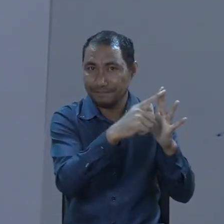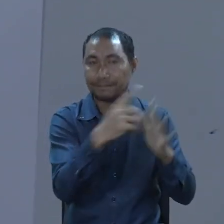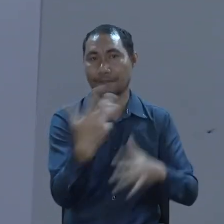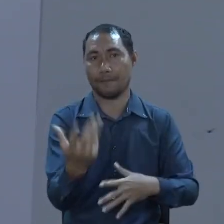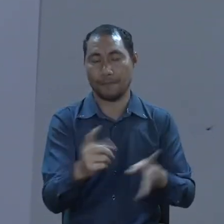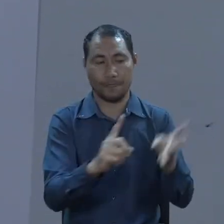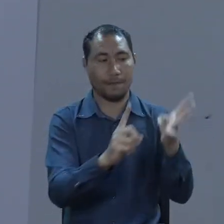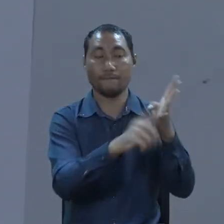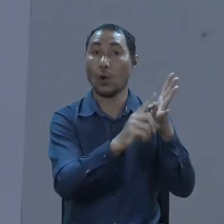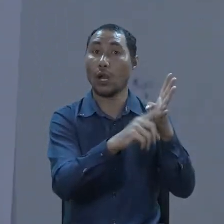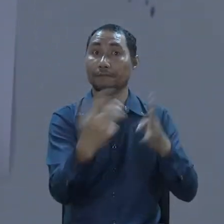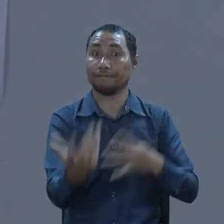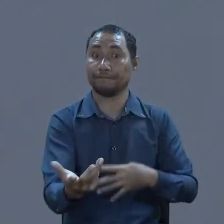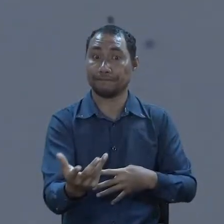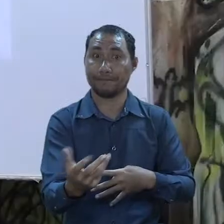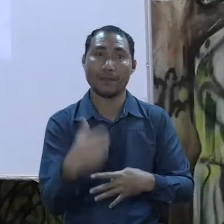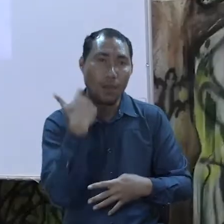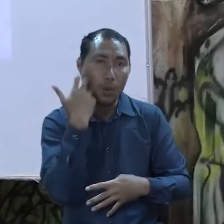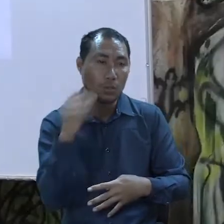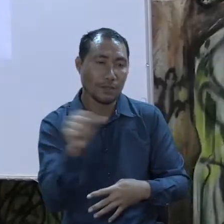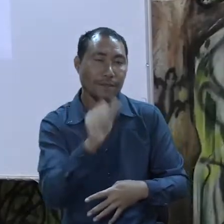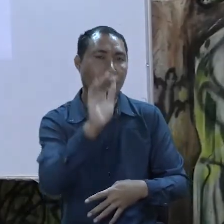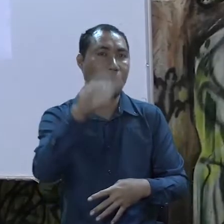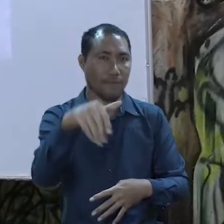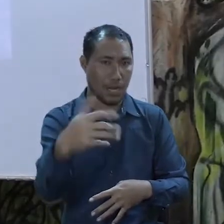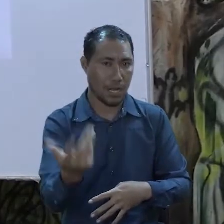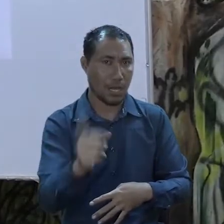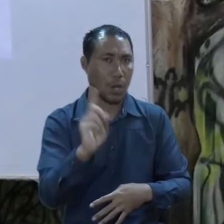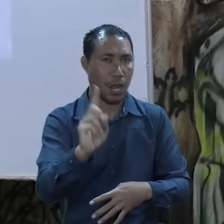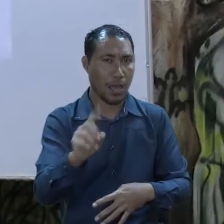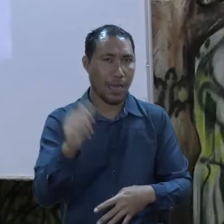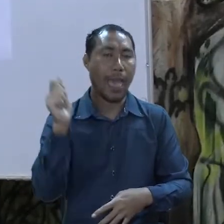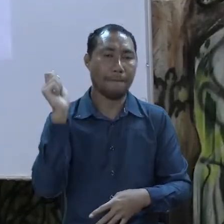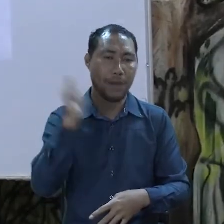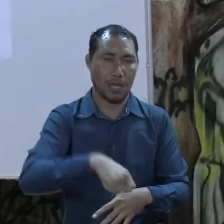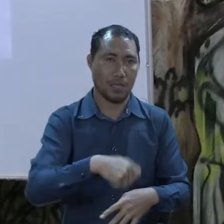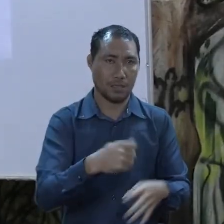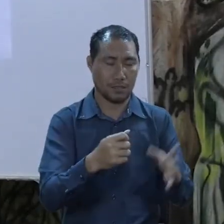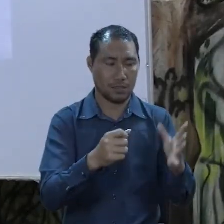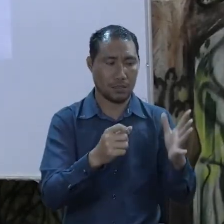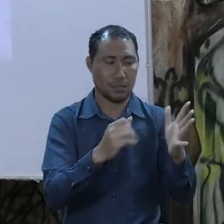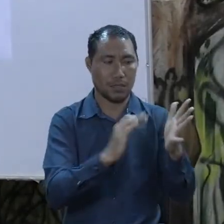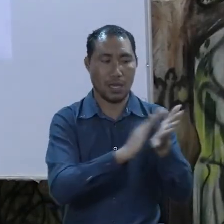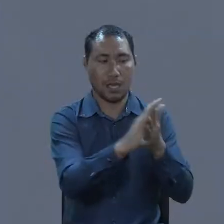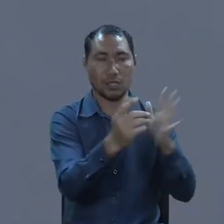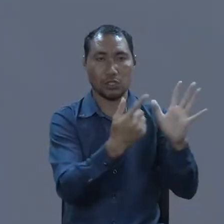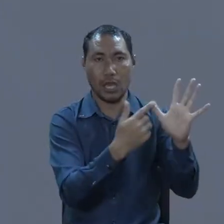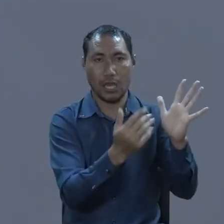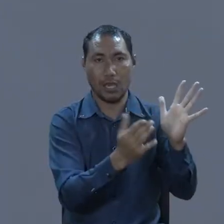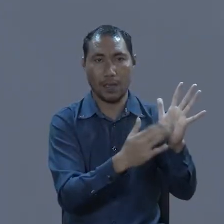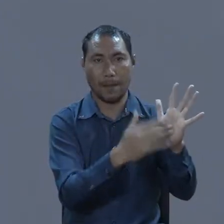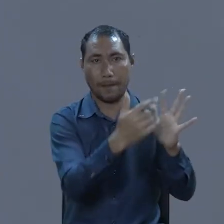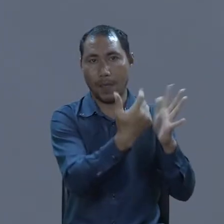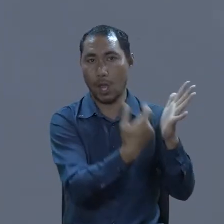Our fourth tool, this is a common used tool at home. It is a hammer.